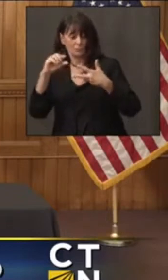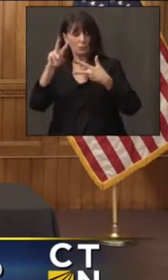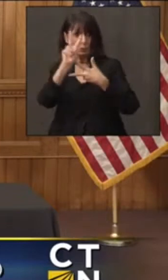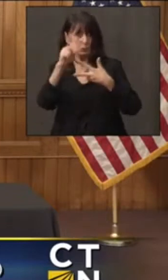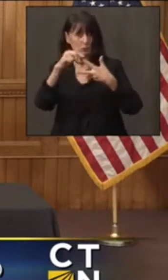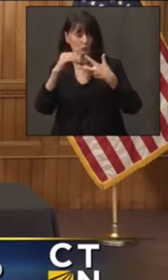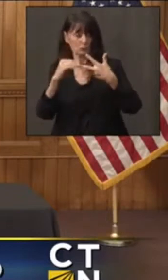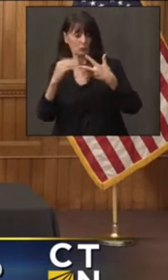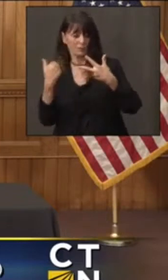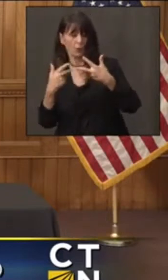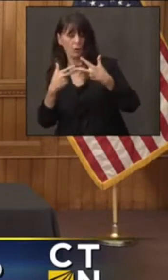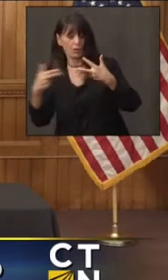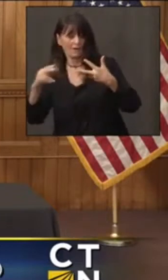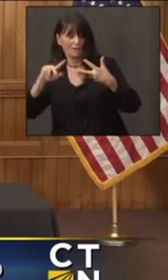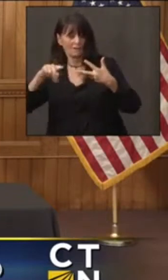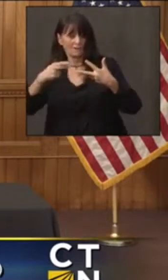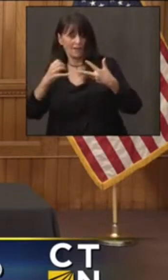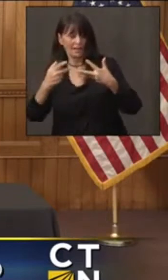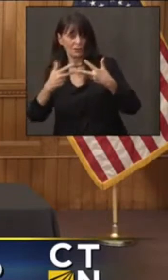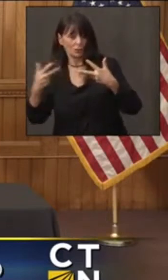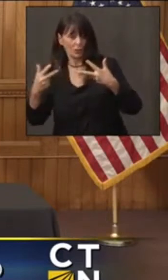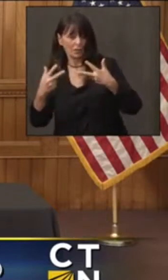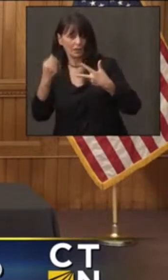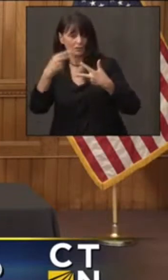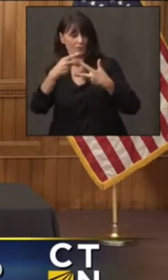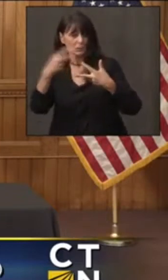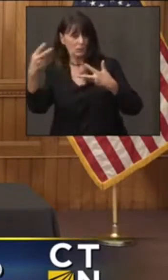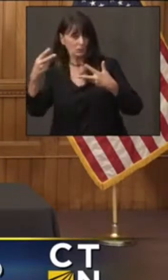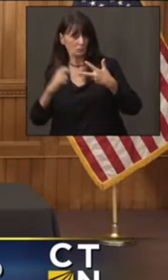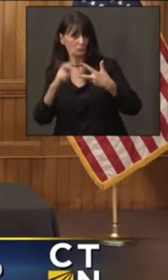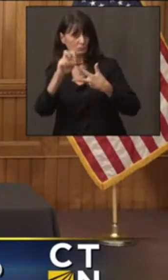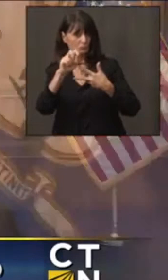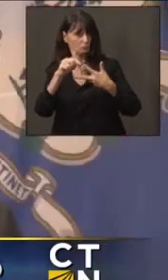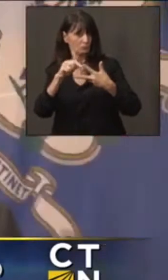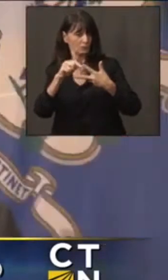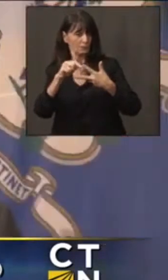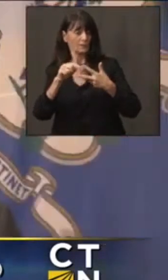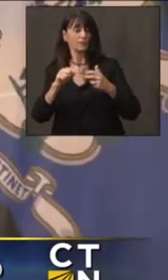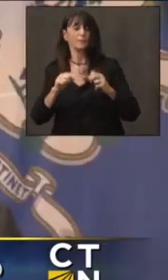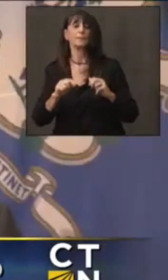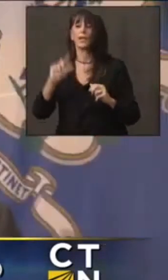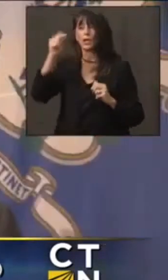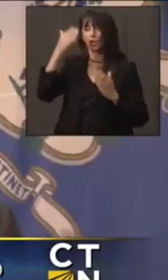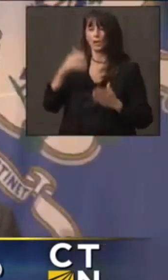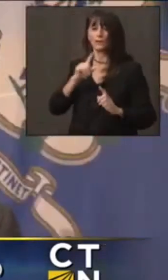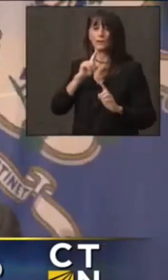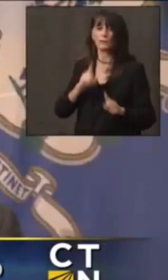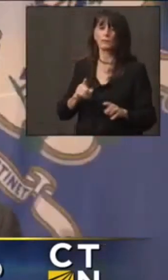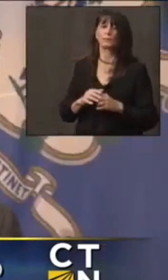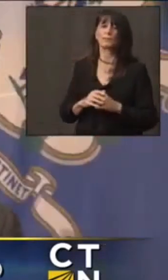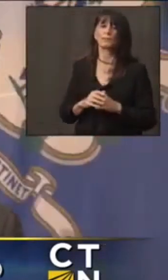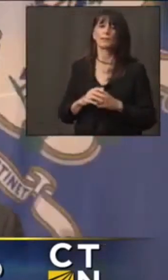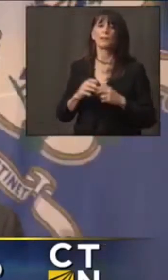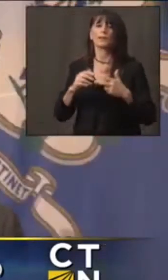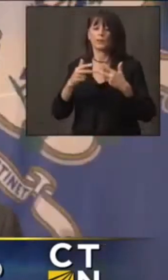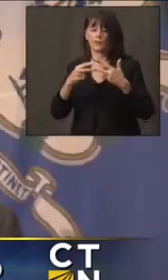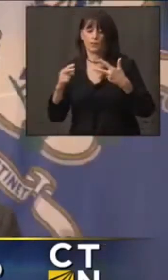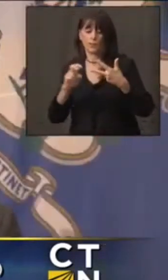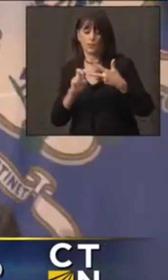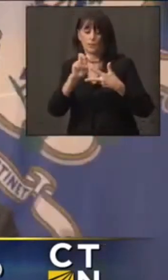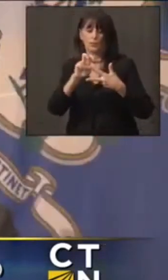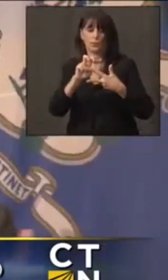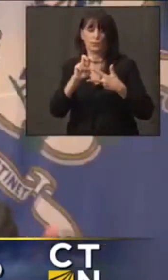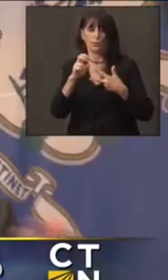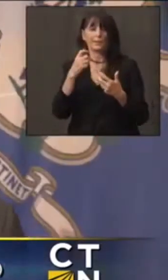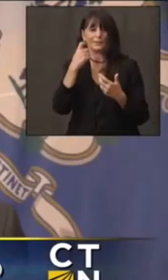or changing school instruction. Is that correct? Well, first of all, on the rolling back to phase 2, we just got the executive